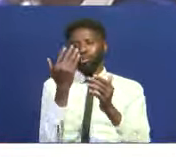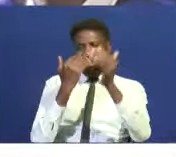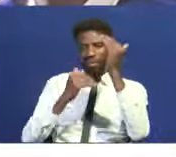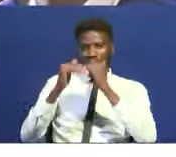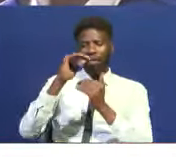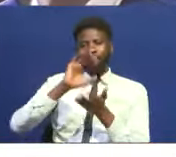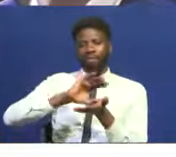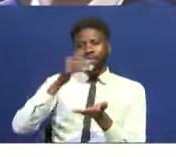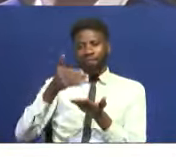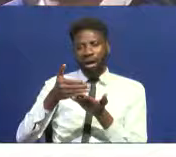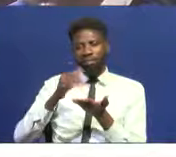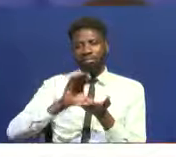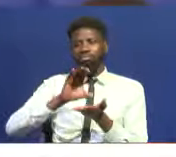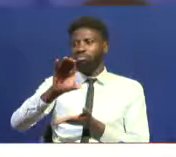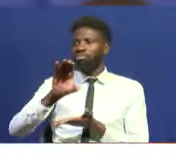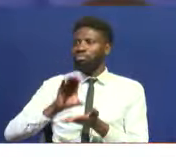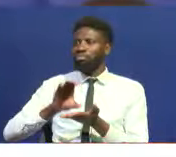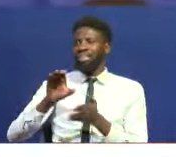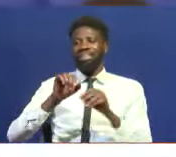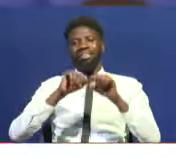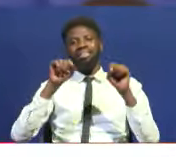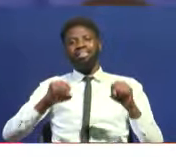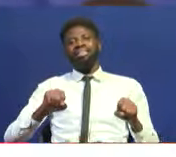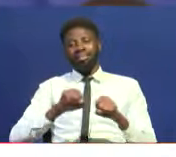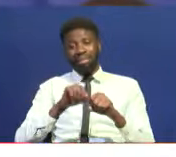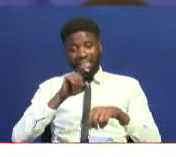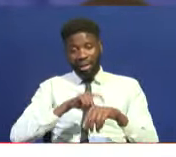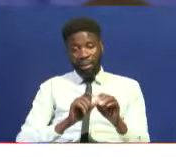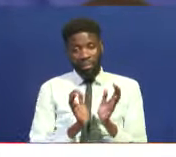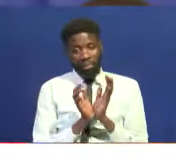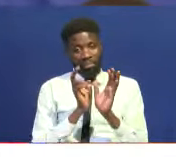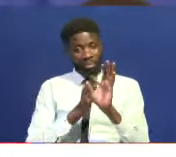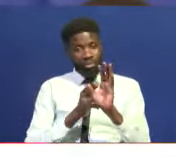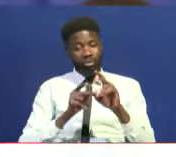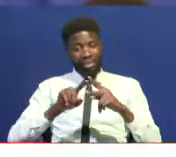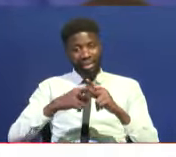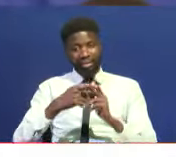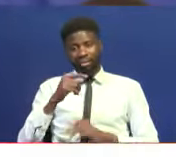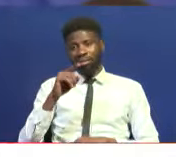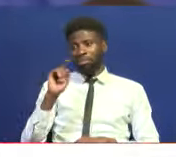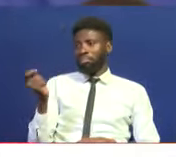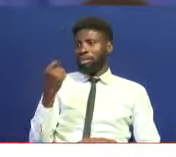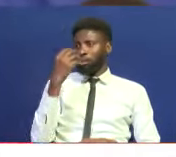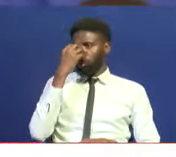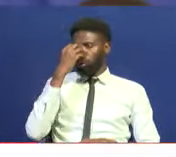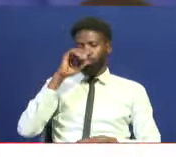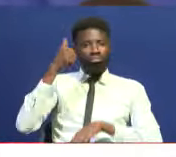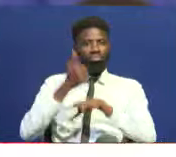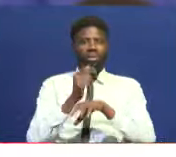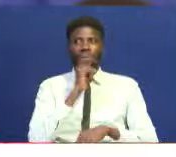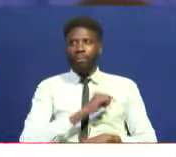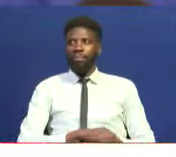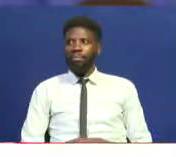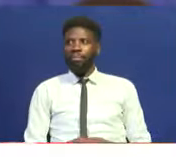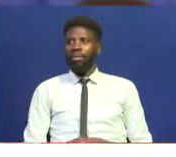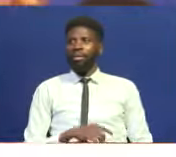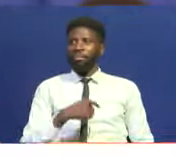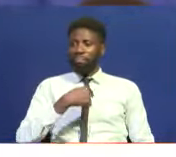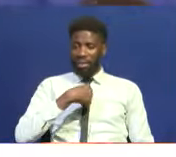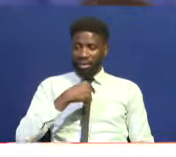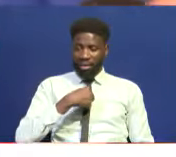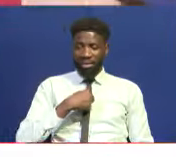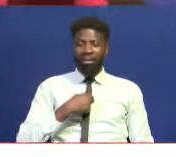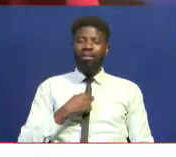Ruto begins its public participation. I am your mother. Don't go out of the way to do anything bad. If there's